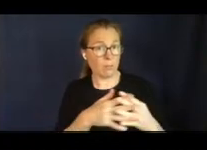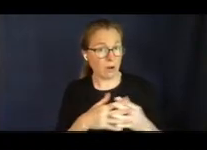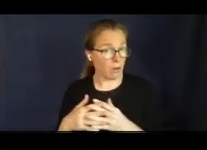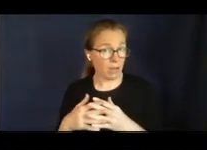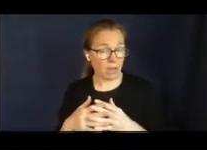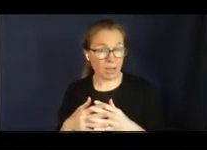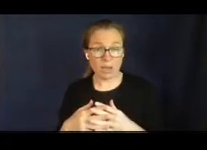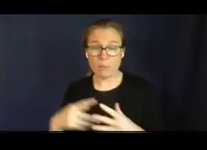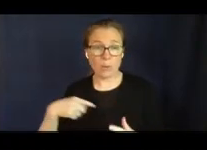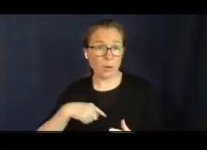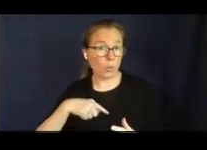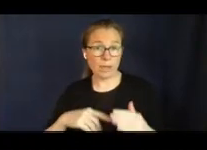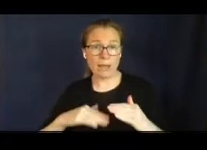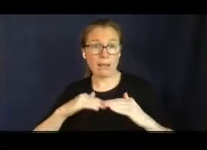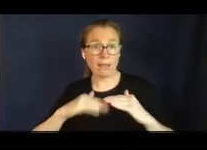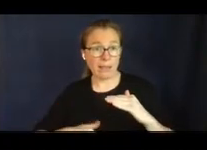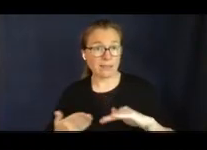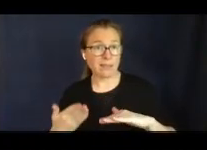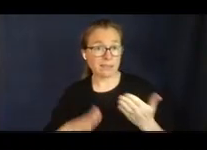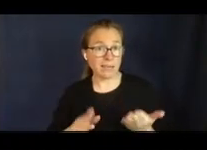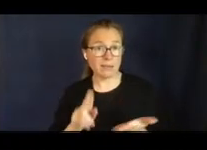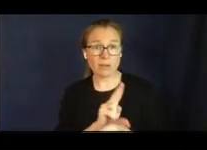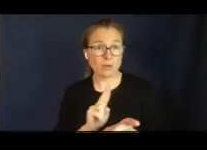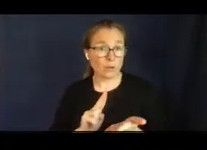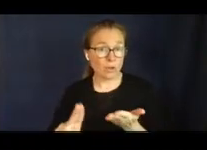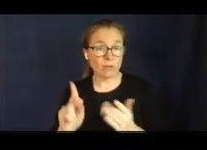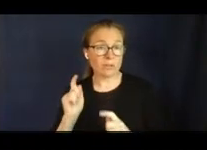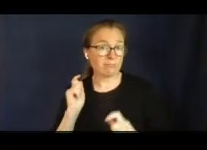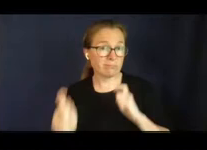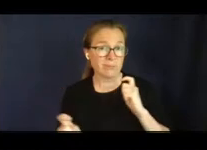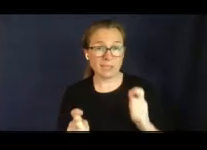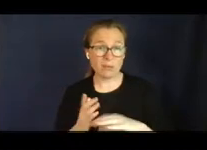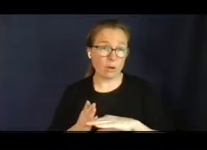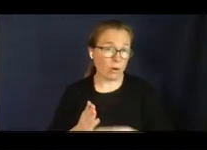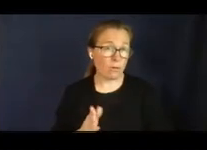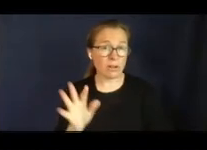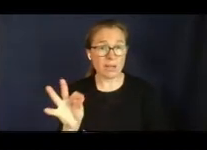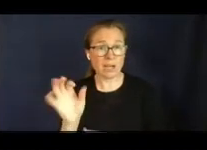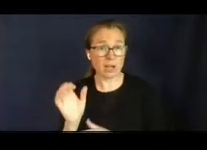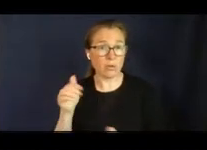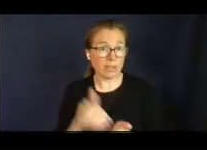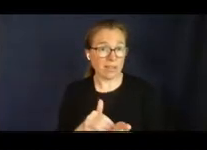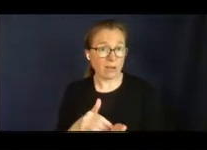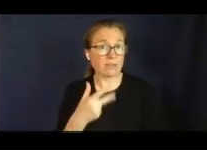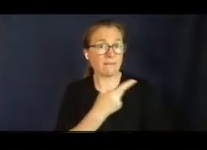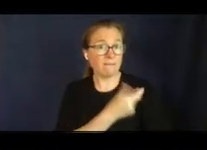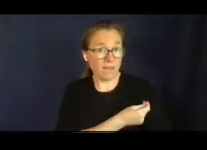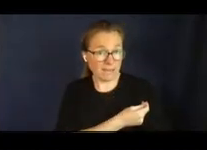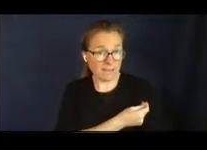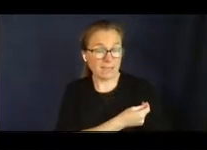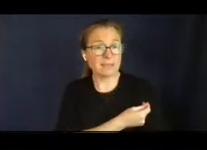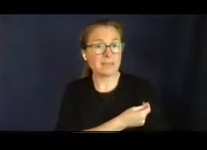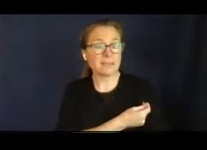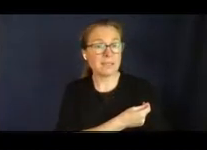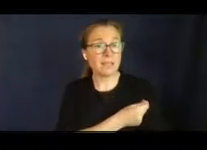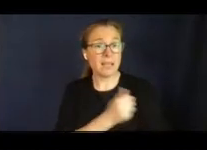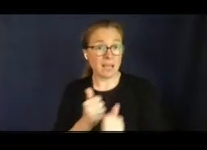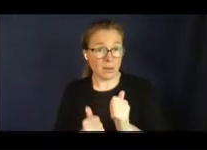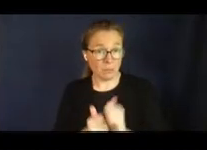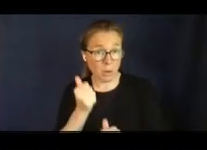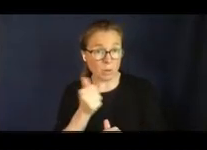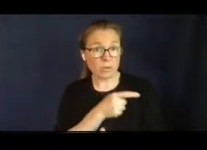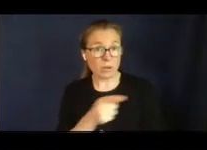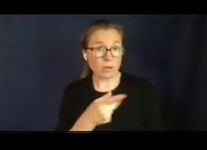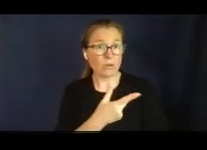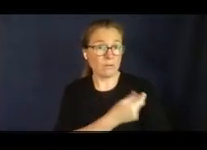university has had a hand in administering more than 900,000 vaccination doses, and the vast majority of those have taken place